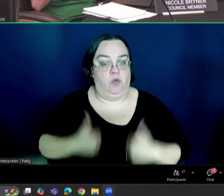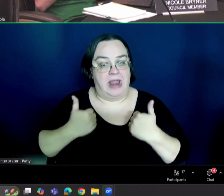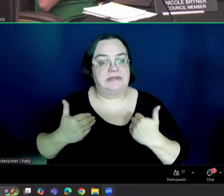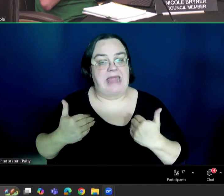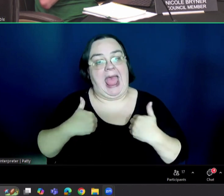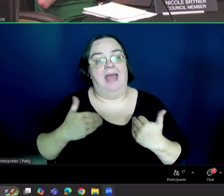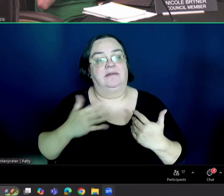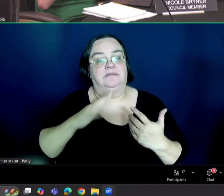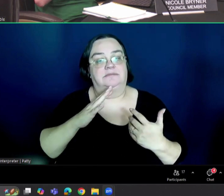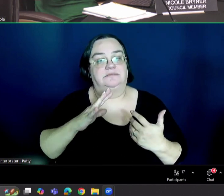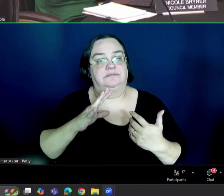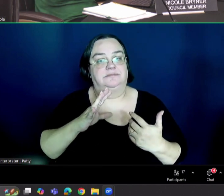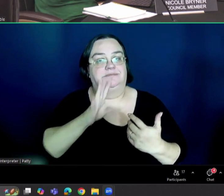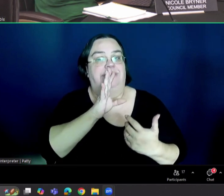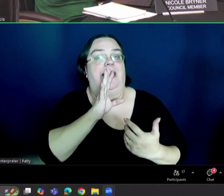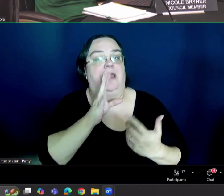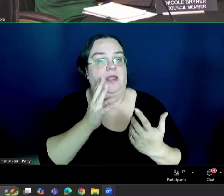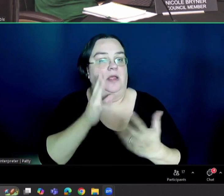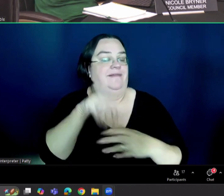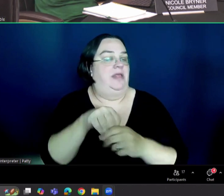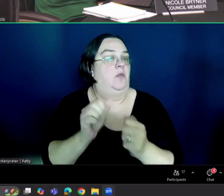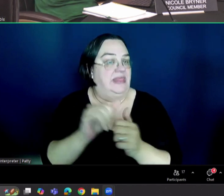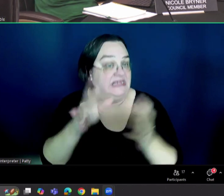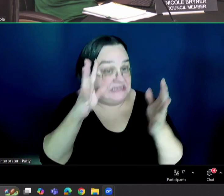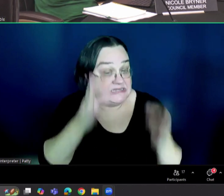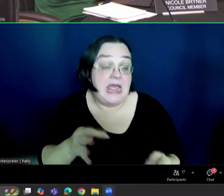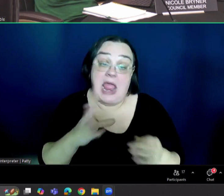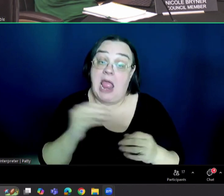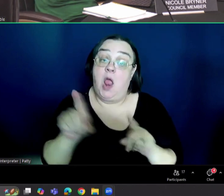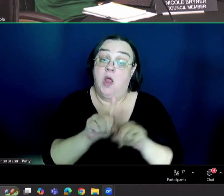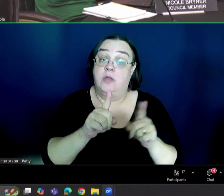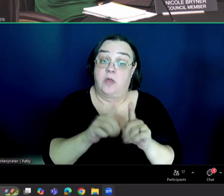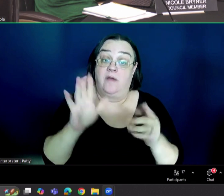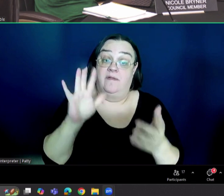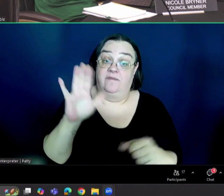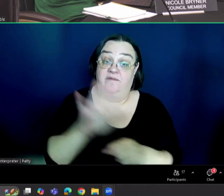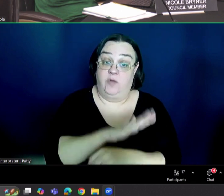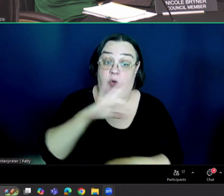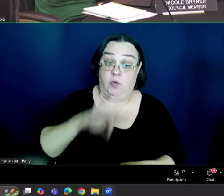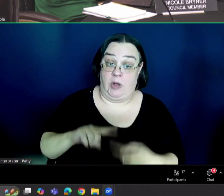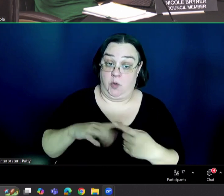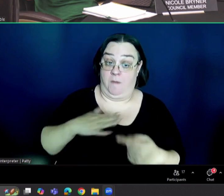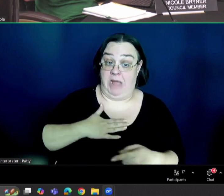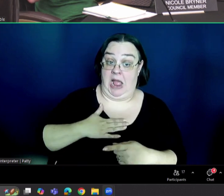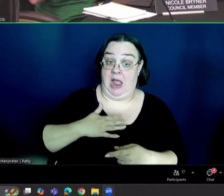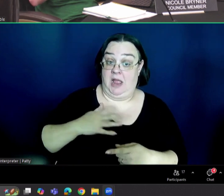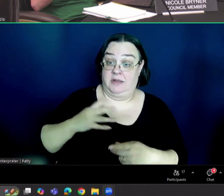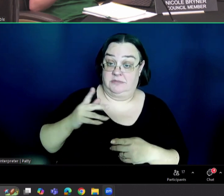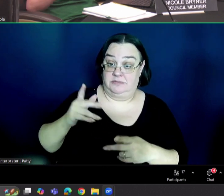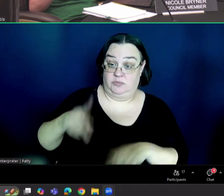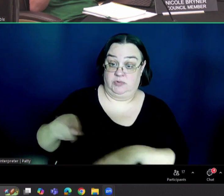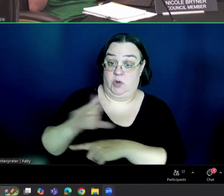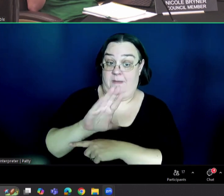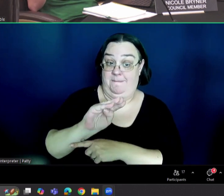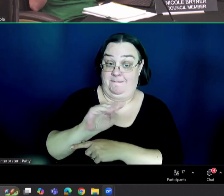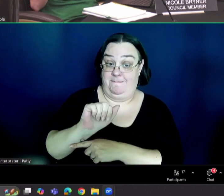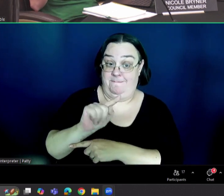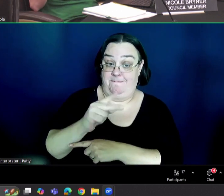But also, and like full credit to Matthew, my resident, who had this idea and he pointed it out,